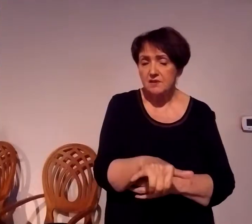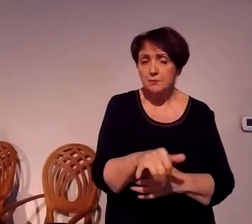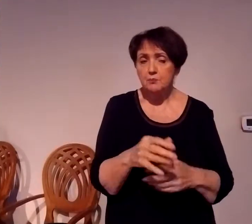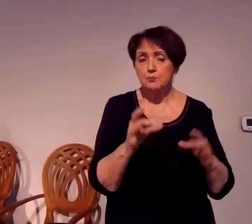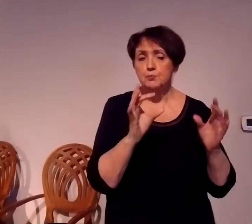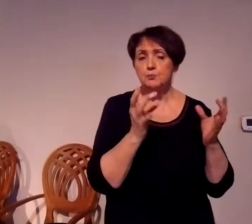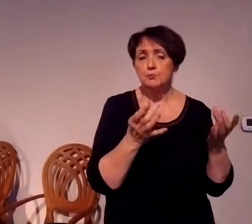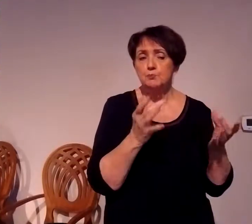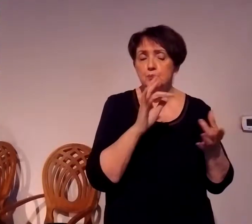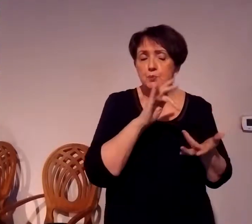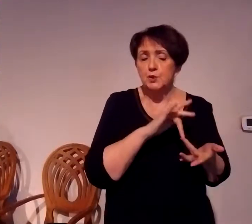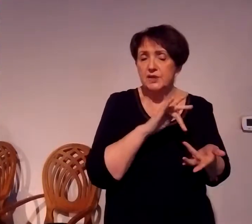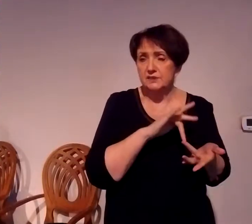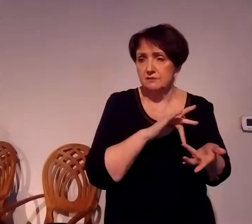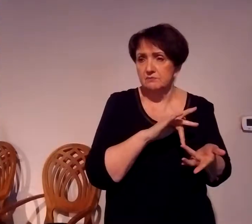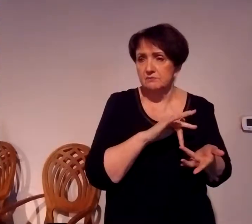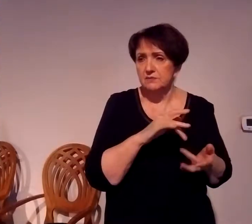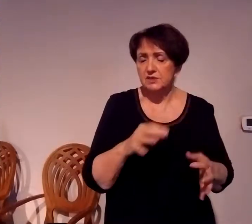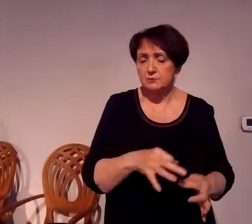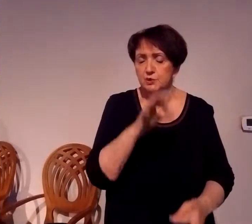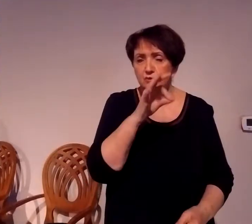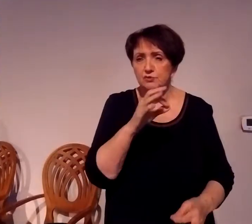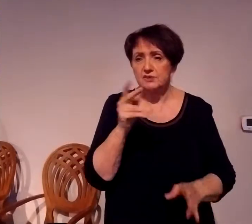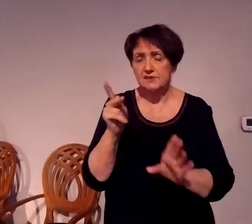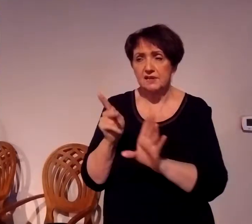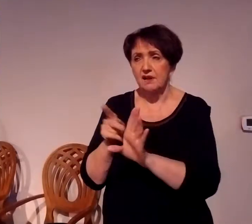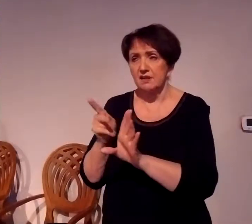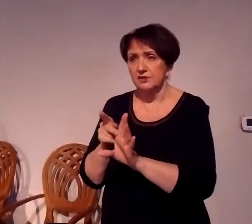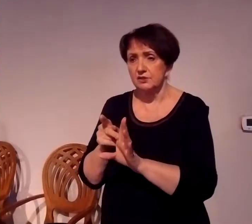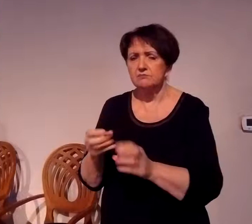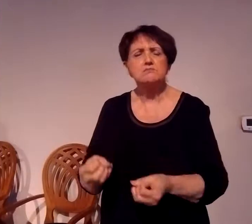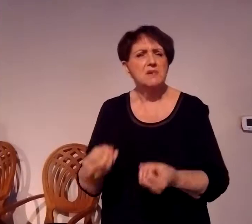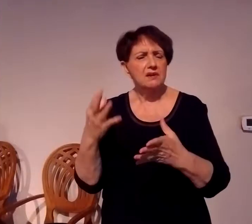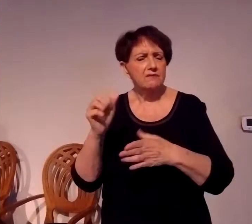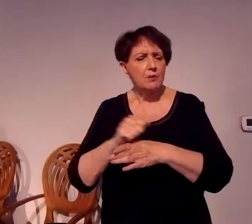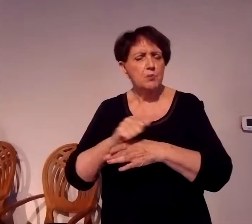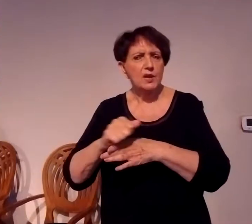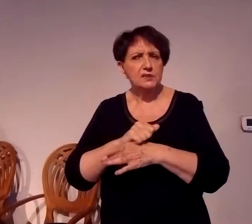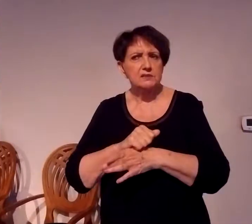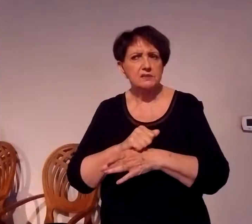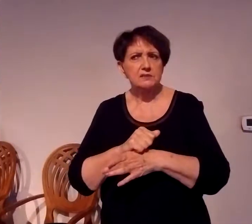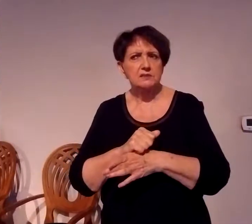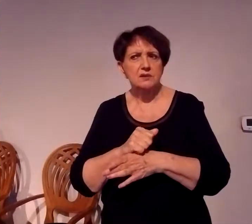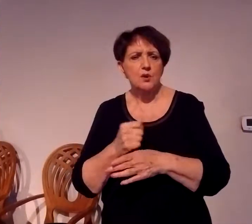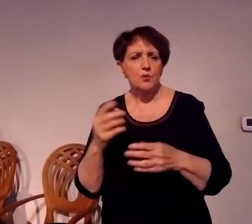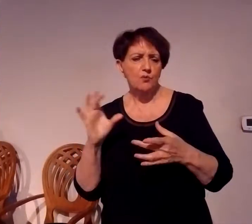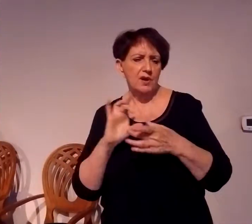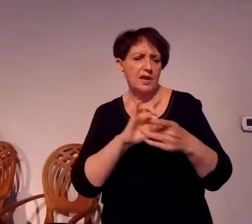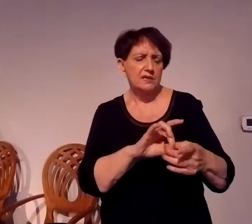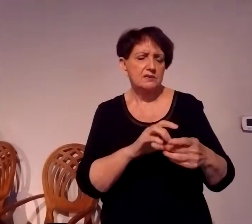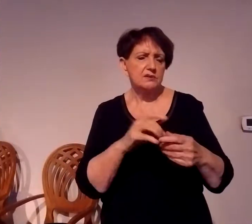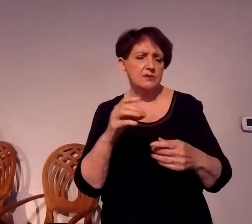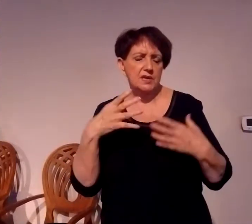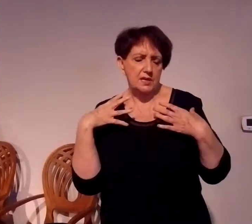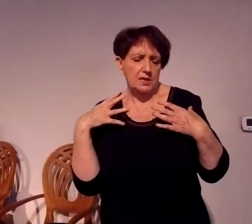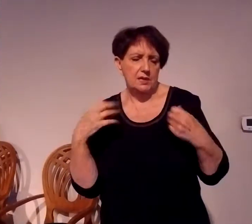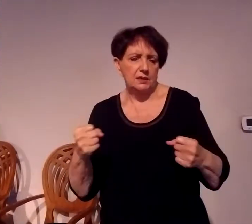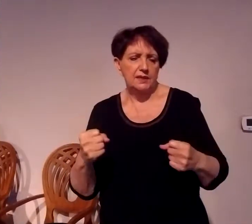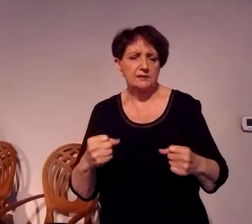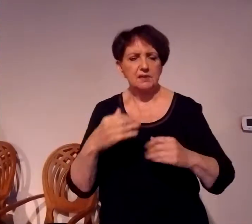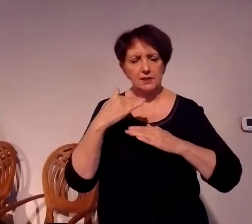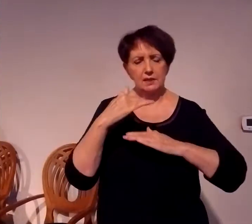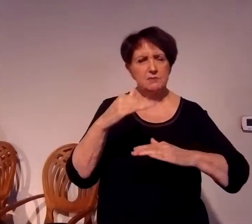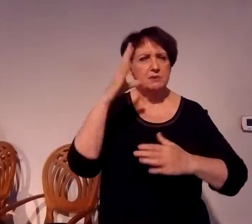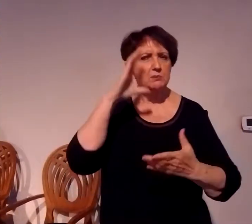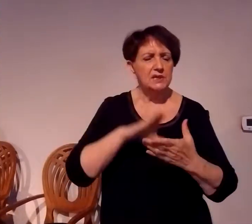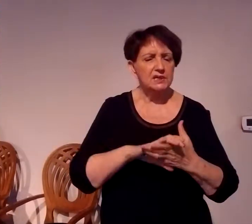psychology. Many of our practices and awarenesses are about healing the limited beliefs and the false